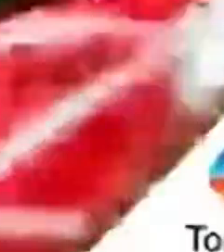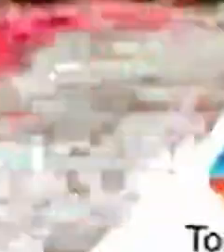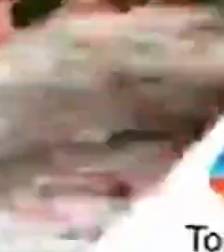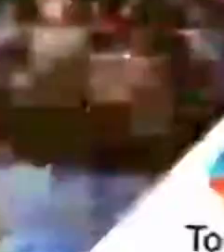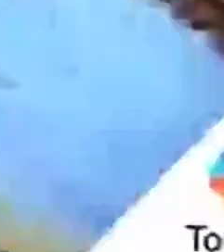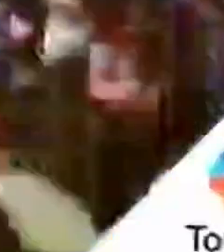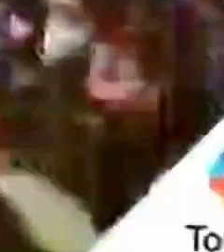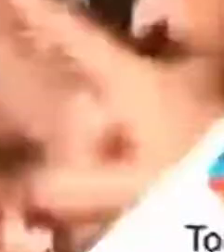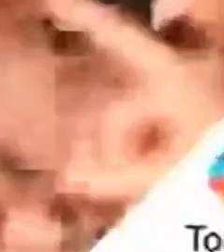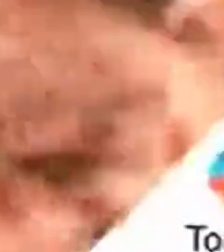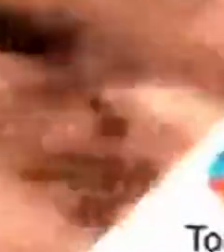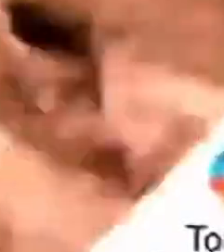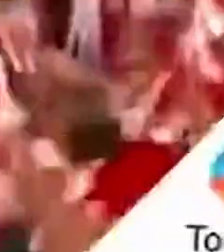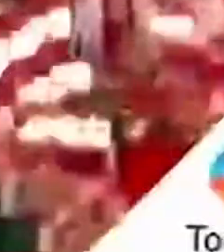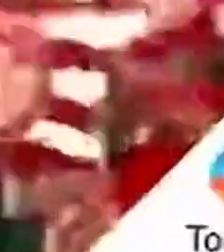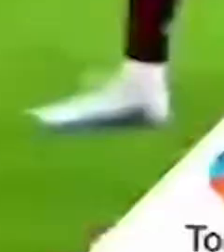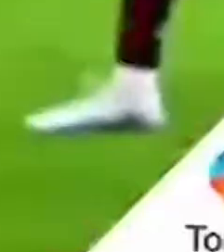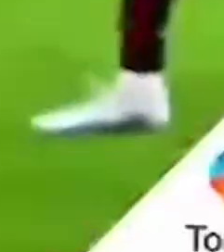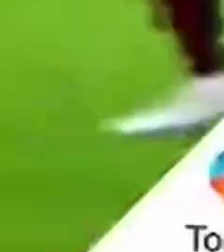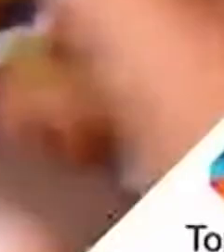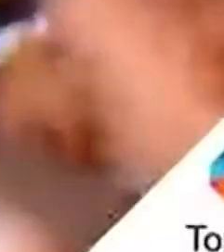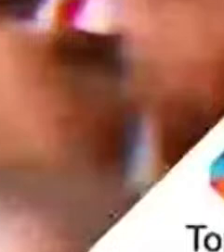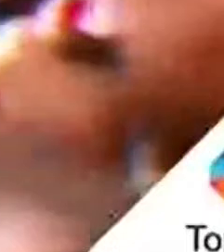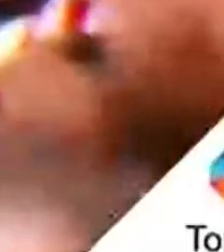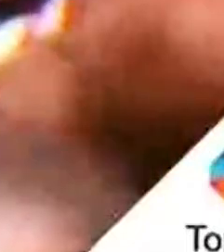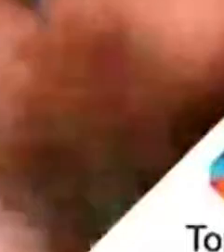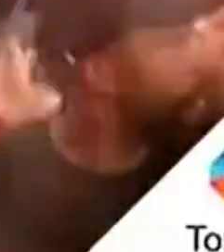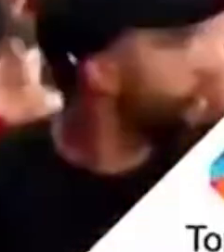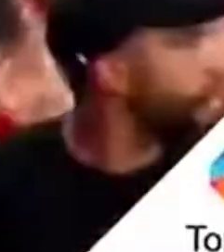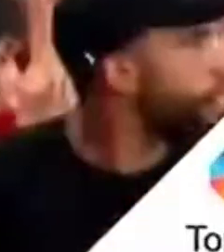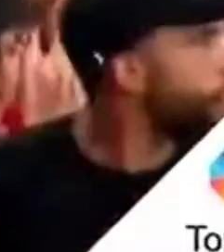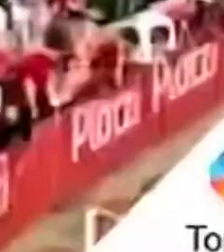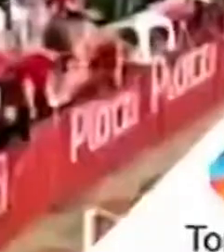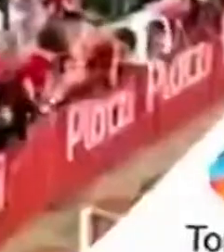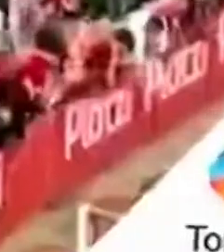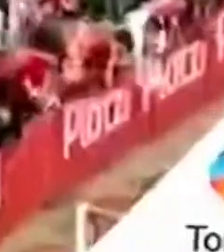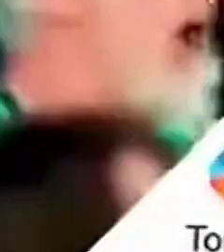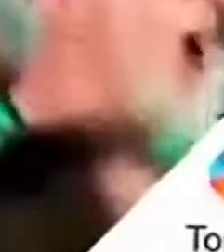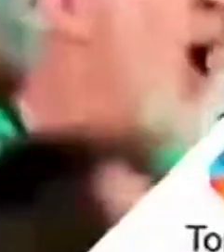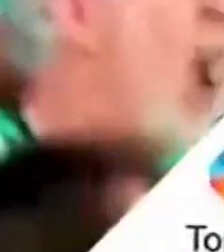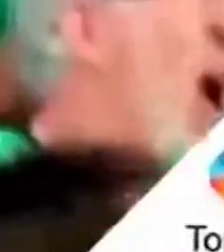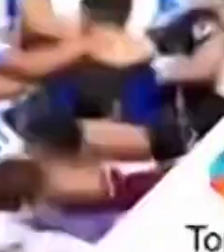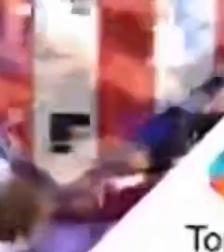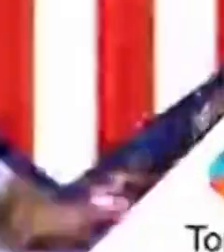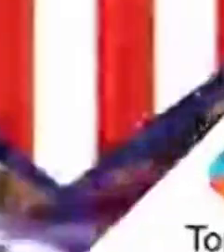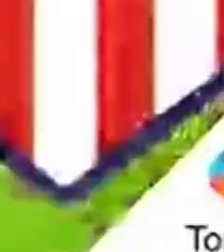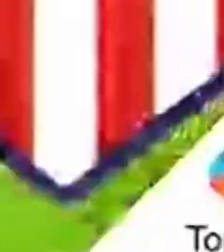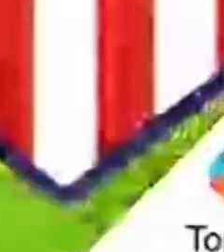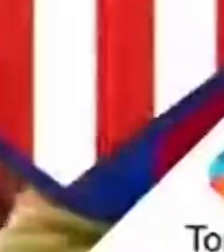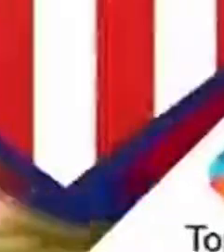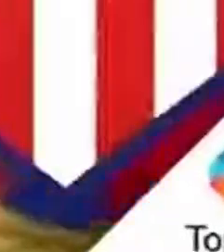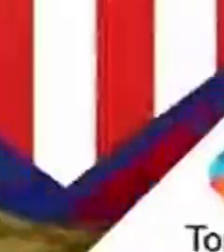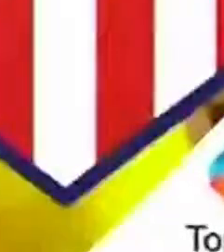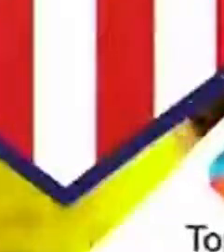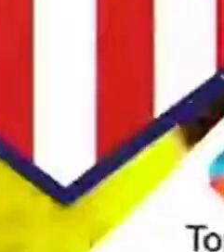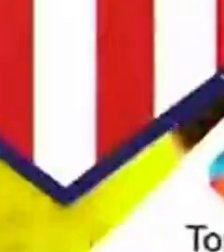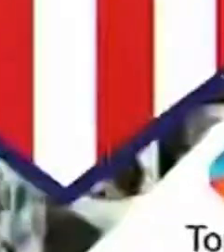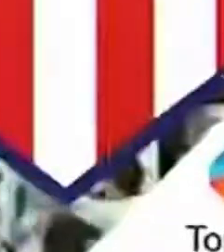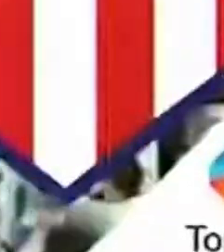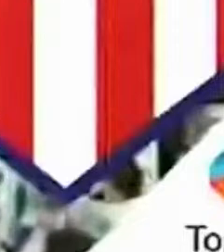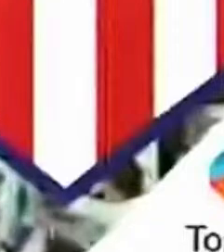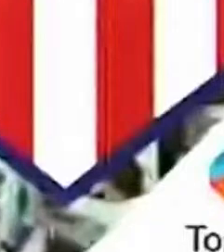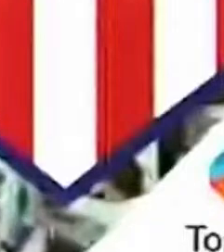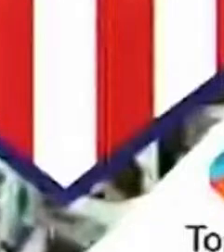Smart. Refresh yourself with the best Spanish football in La Liga as Real Madrid, Barcelona, and Atletico Madrid fight for